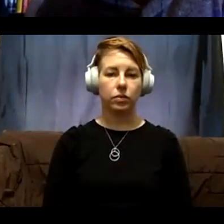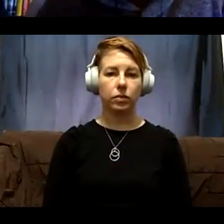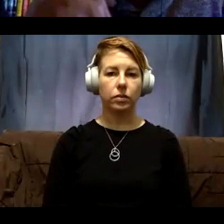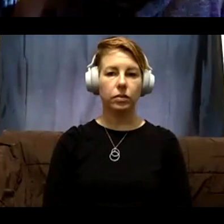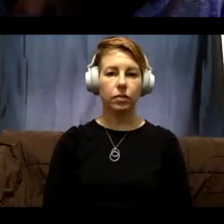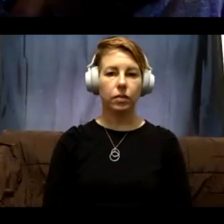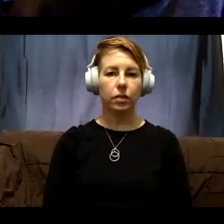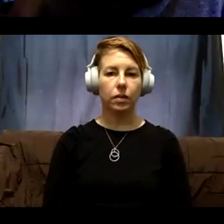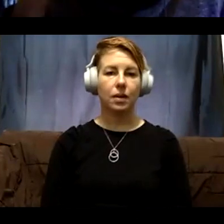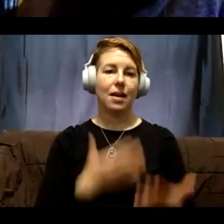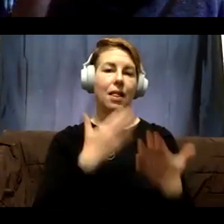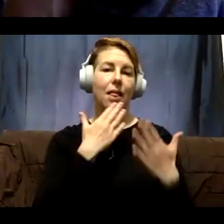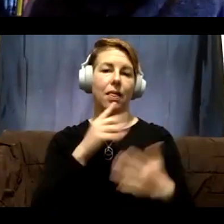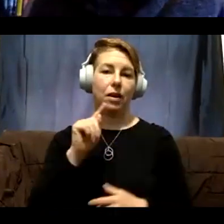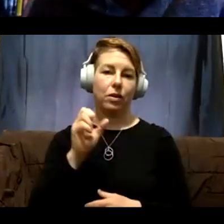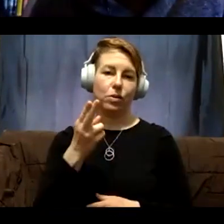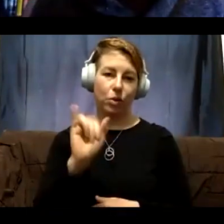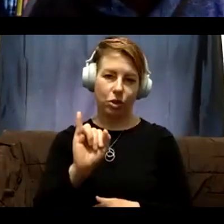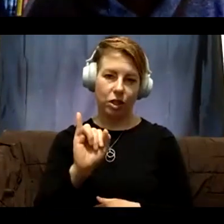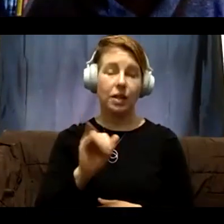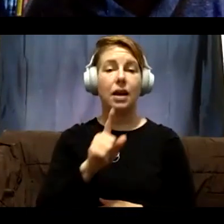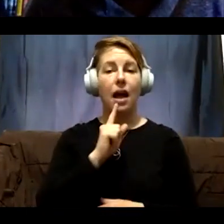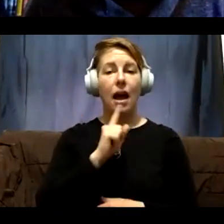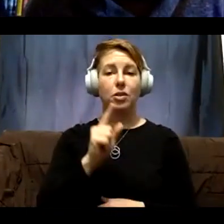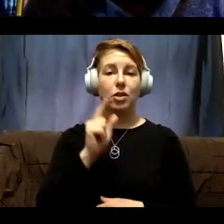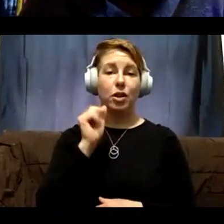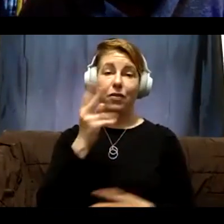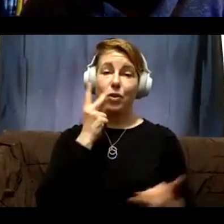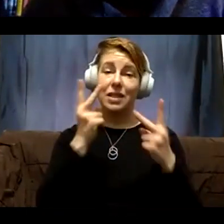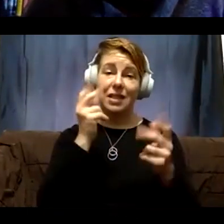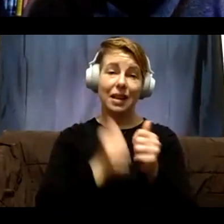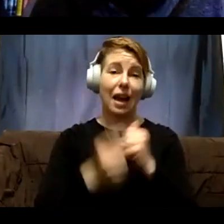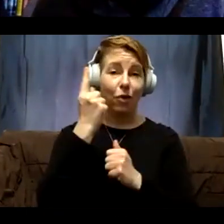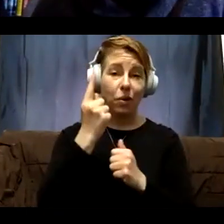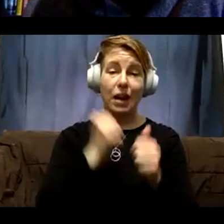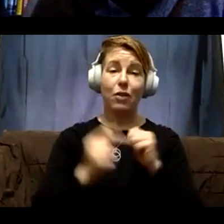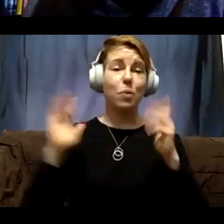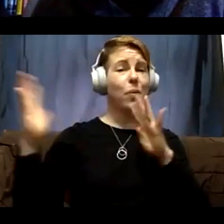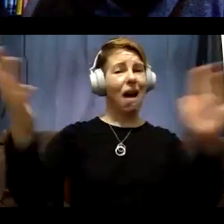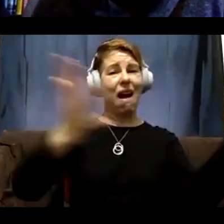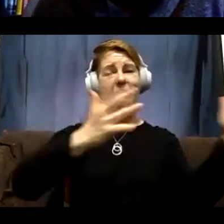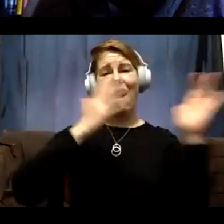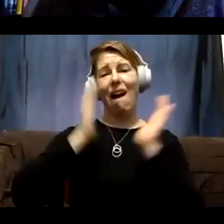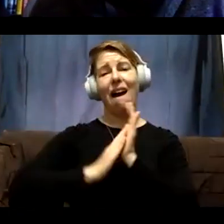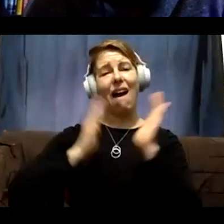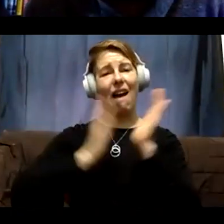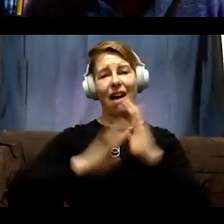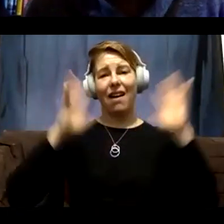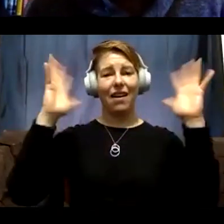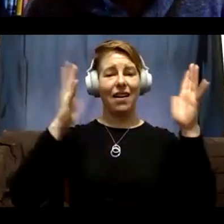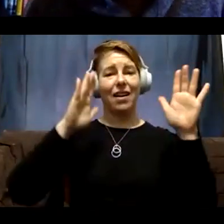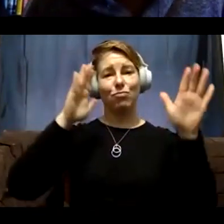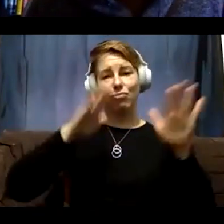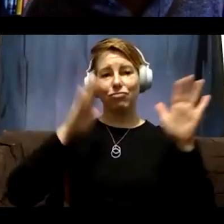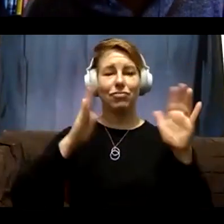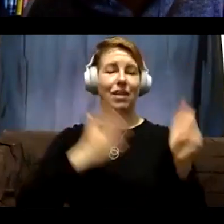Thank you, Tochi. I'm sure if you could see everyone would be applauding and they'd be very happy.